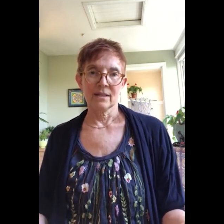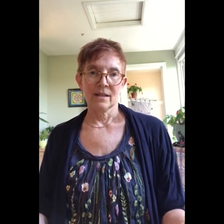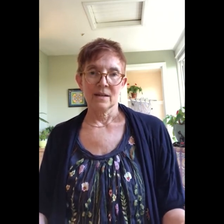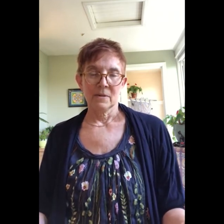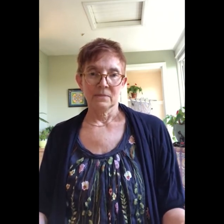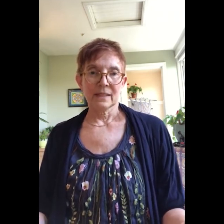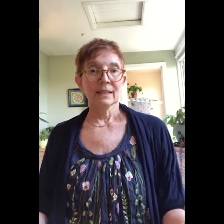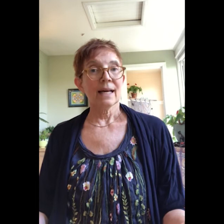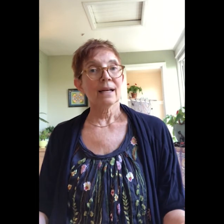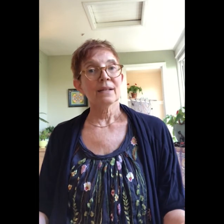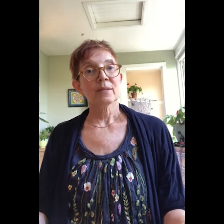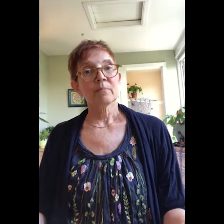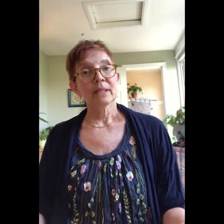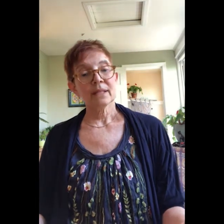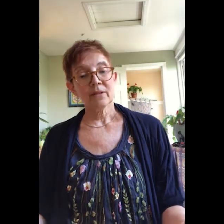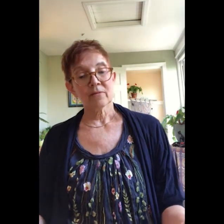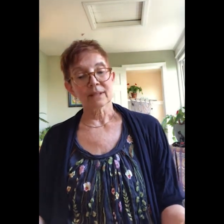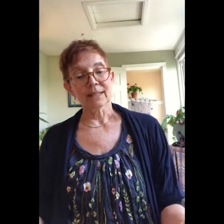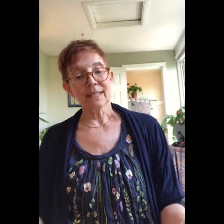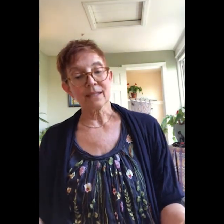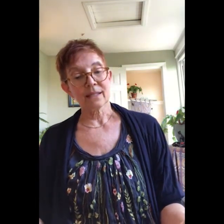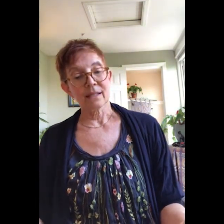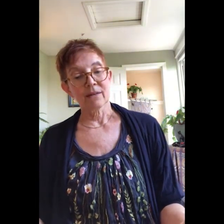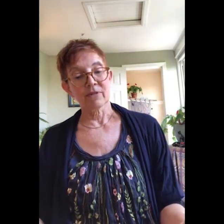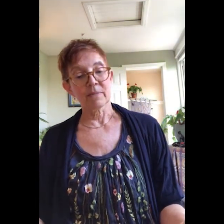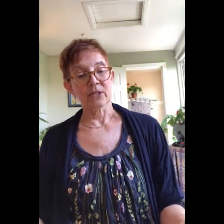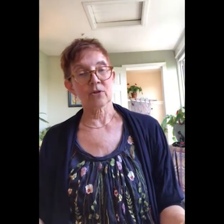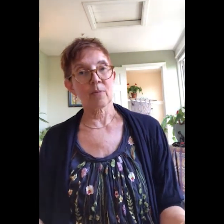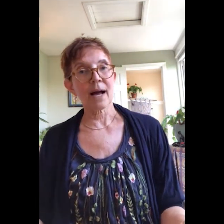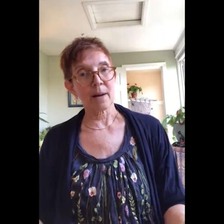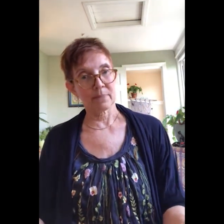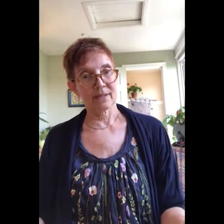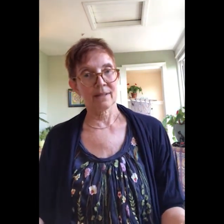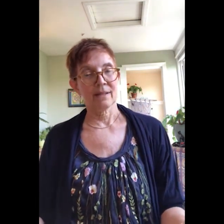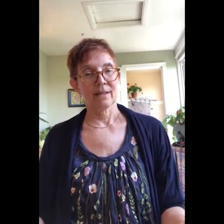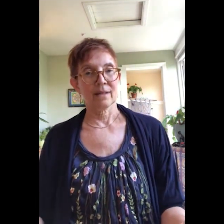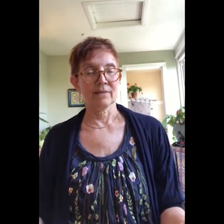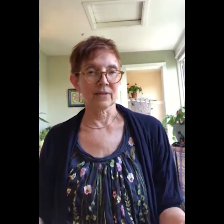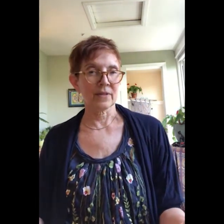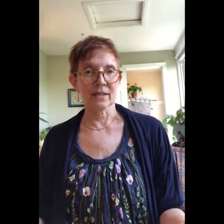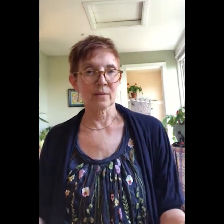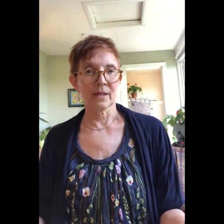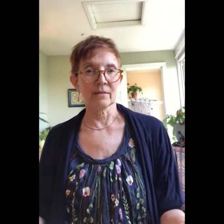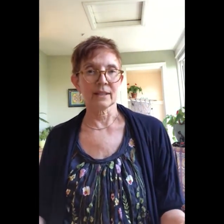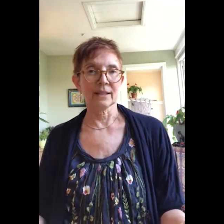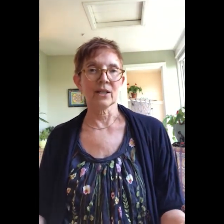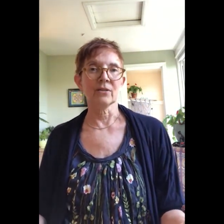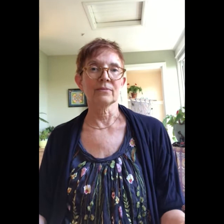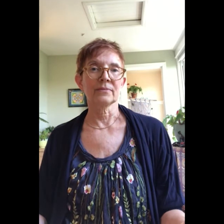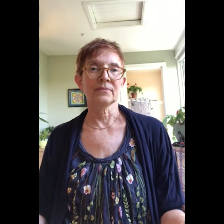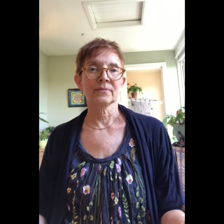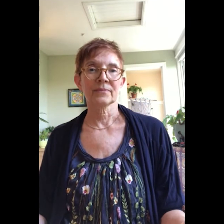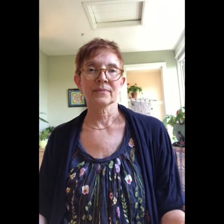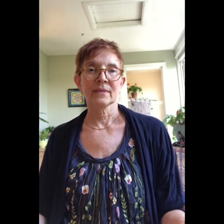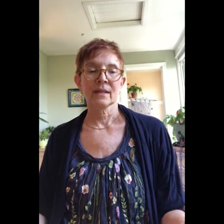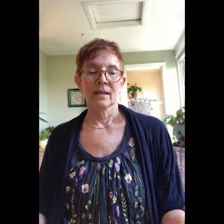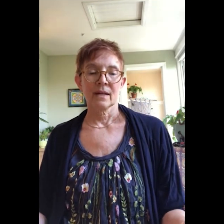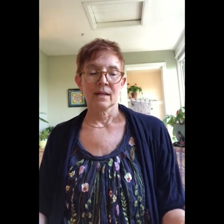urgent. Let us be released from the traps of the things we already know.